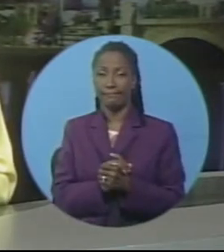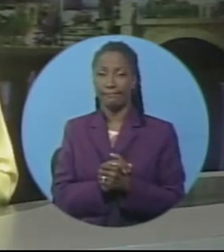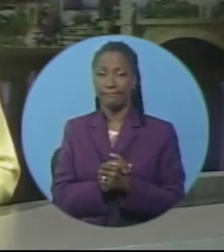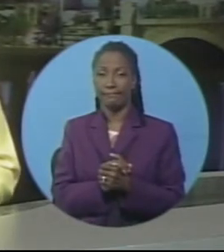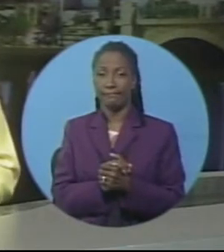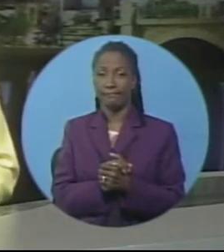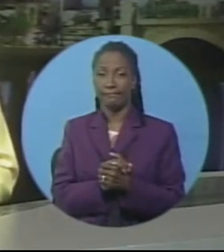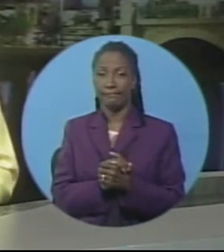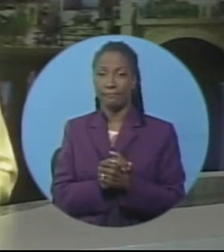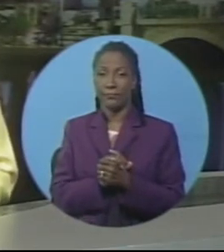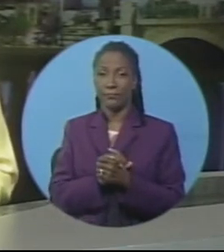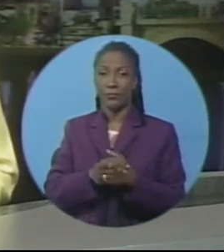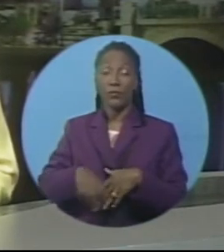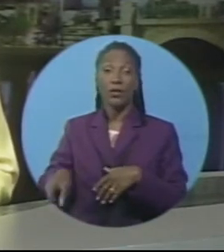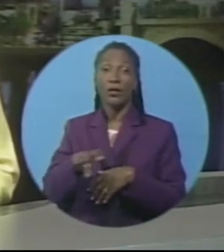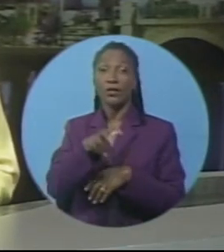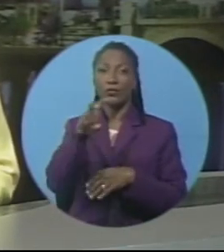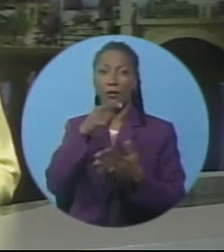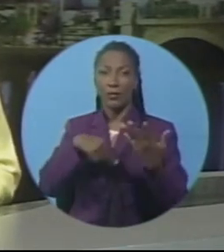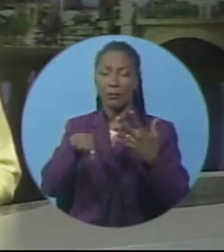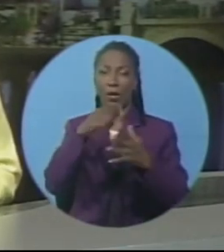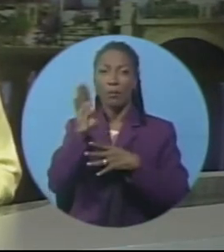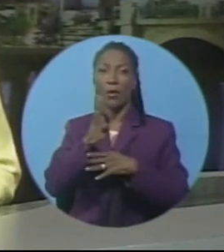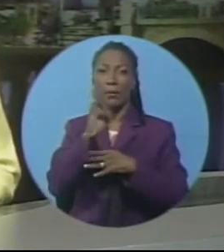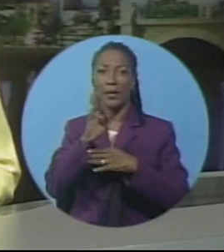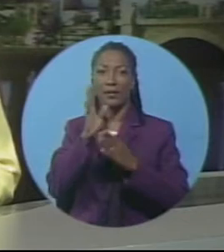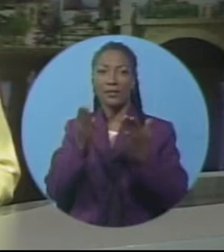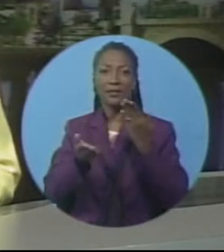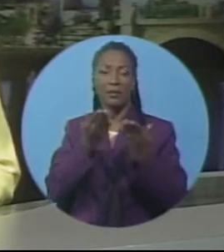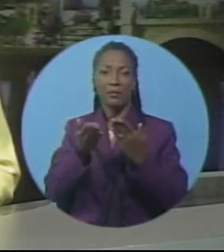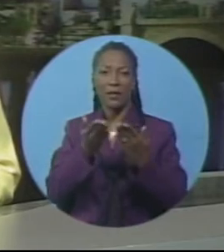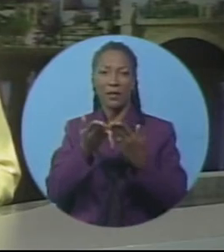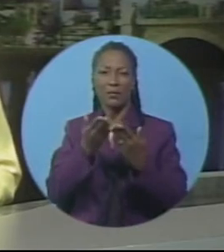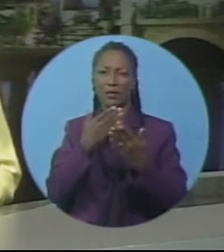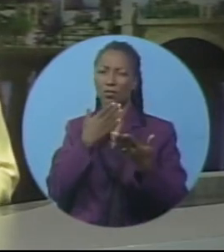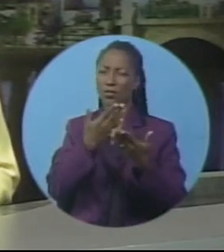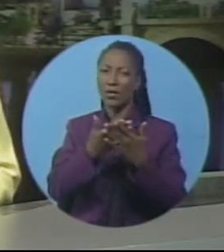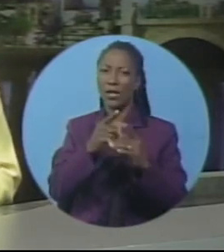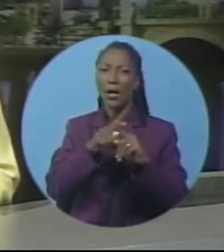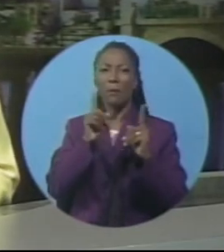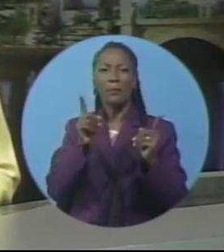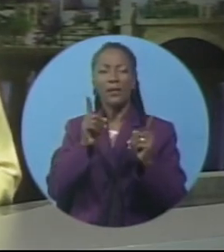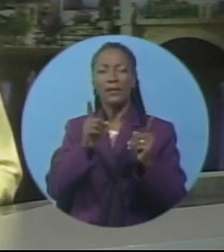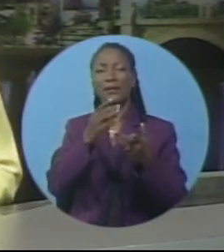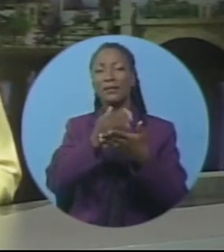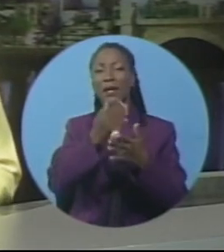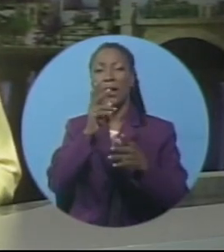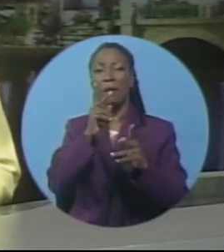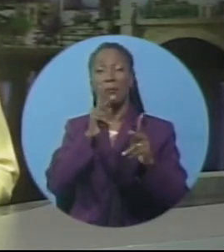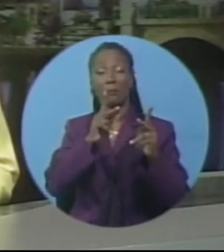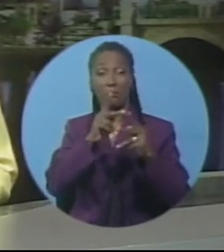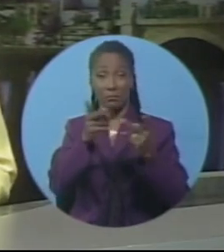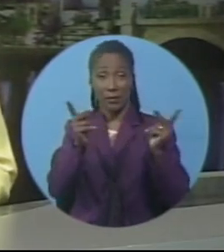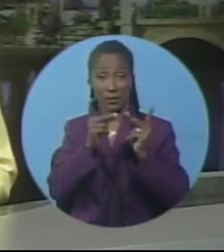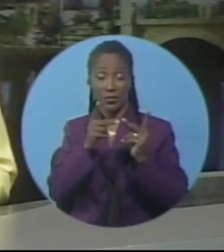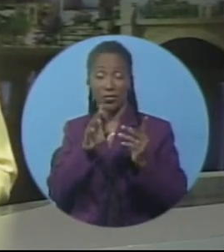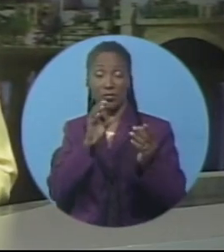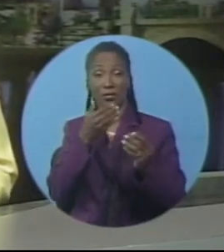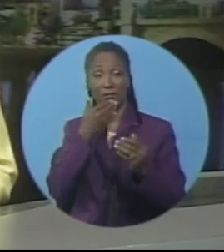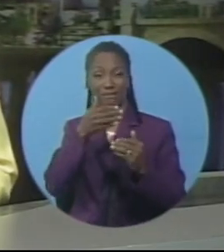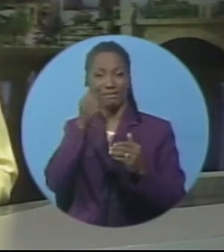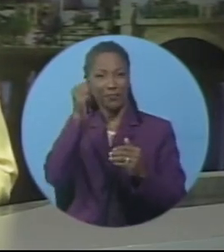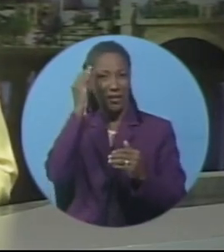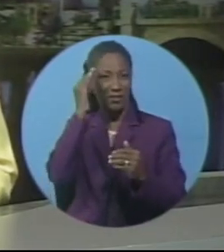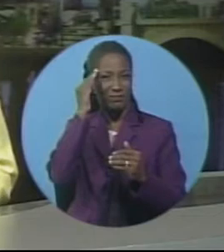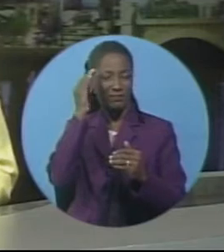Well, travel among Barbadians might be common, but certain destinations are more popular than others. This week, CBC examines the